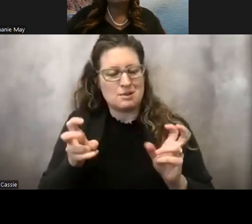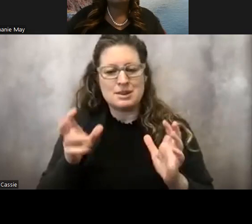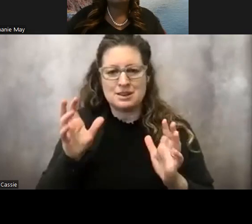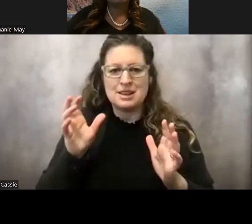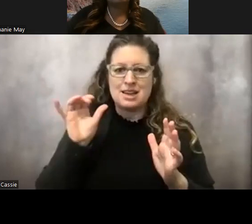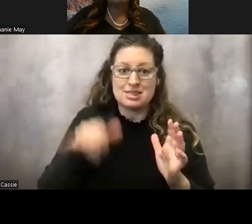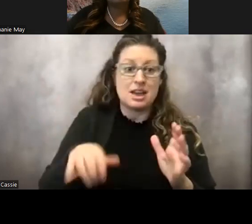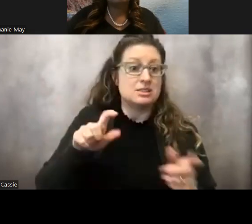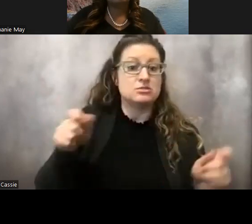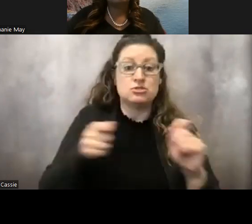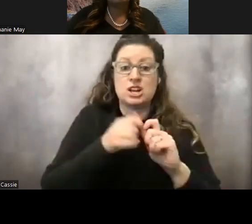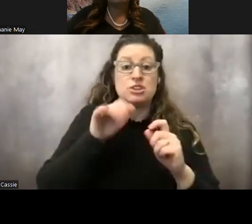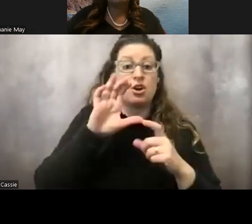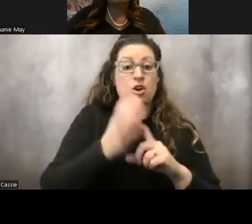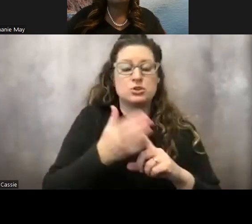class.